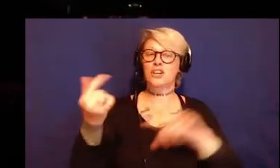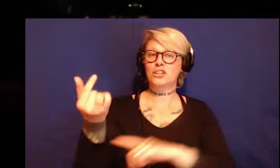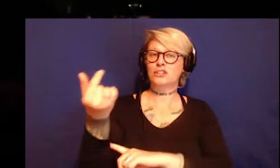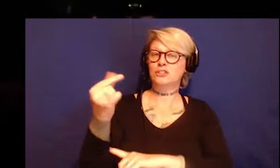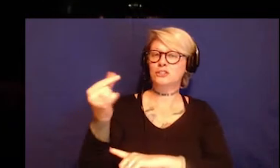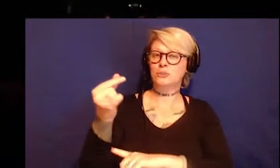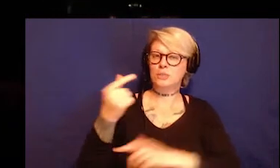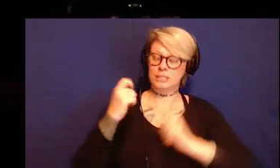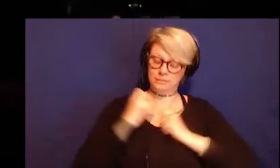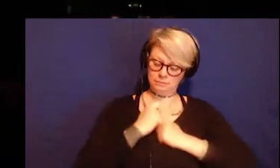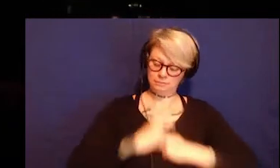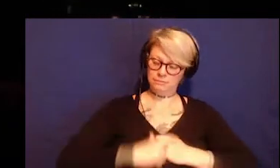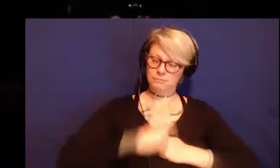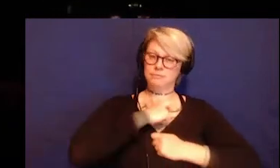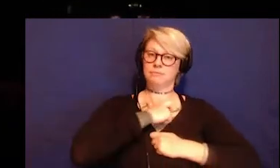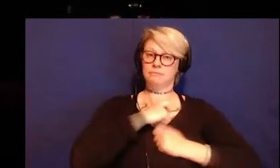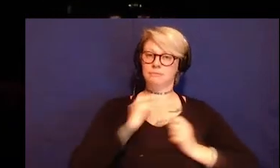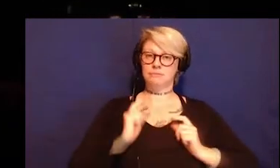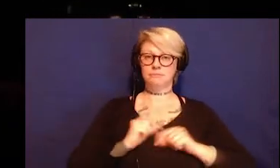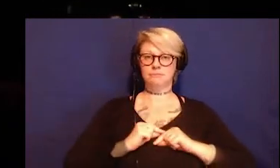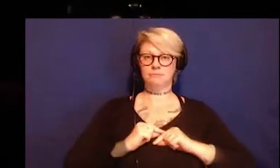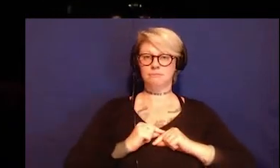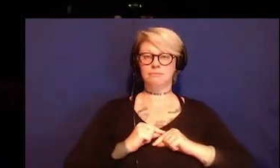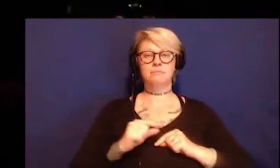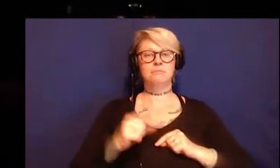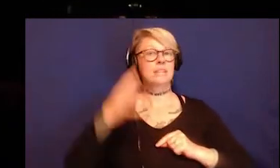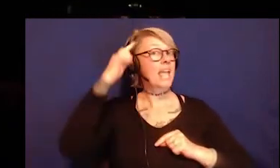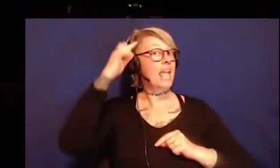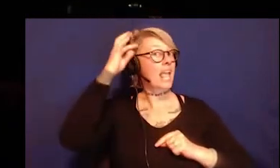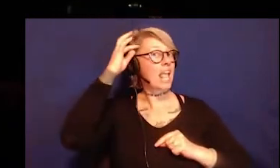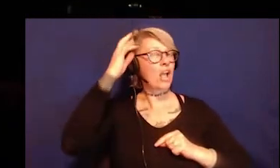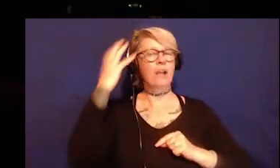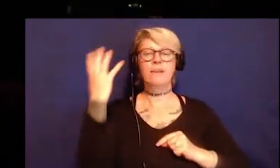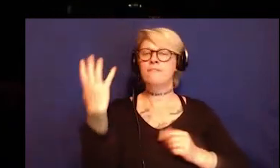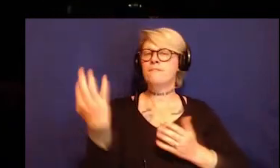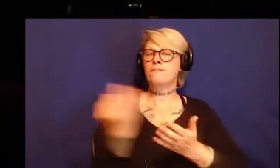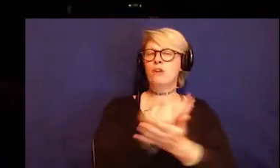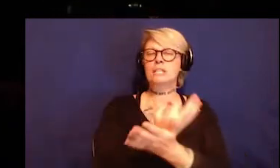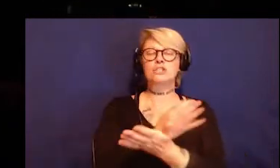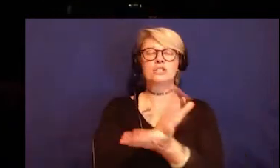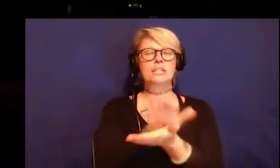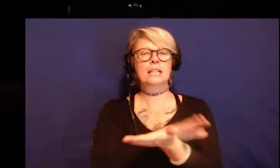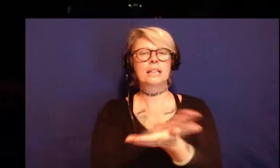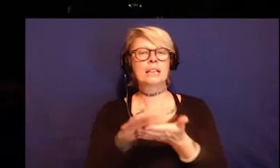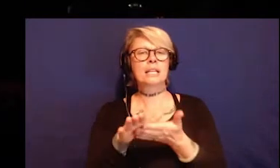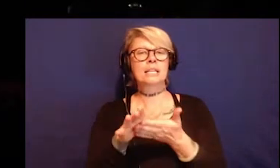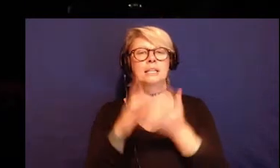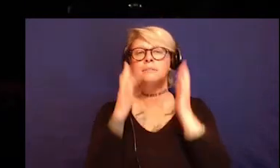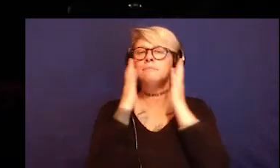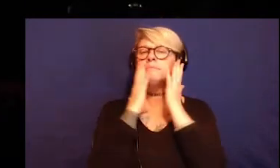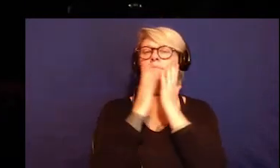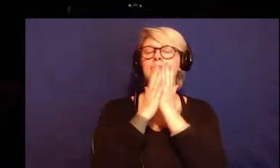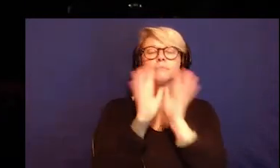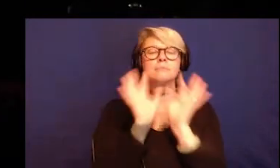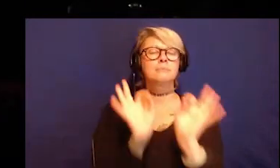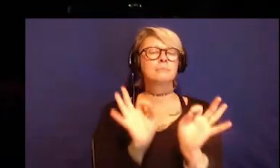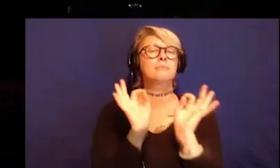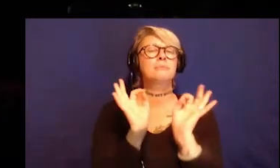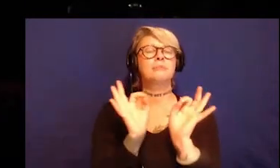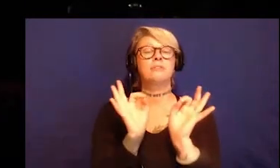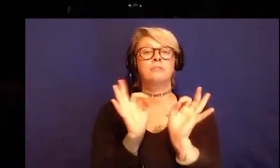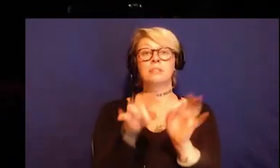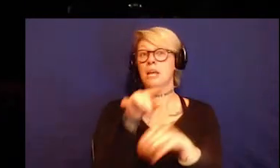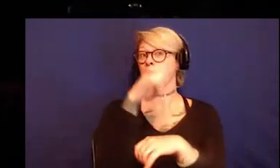occasion. His haircut is fresh and clean. His beard is cut to perfection, and his black shoes